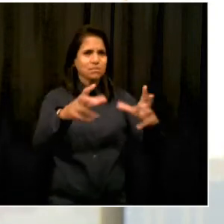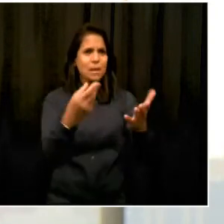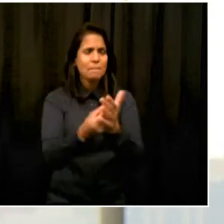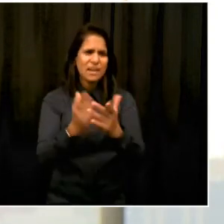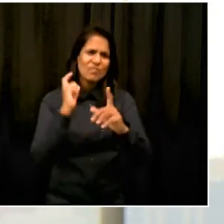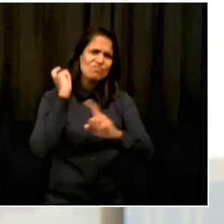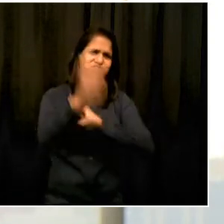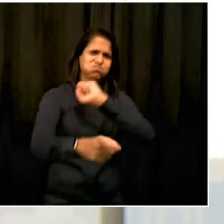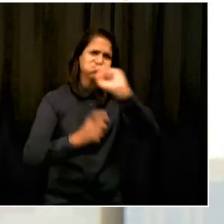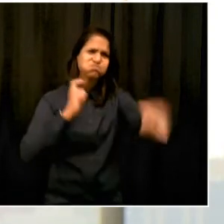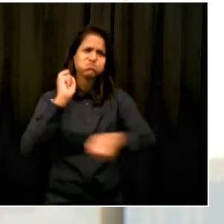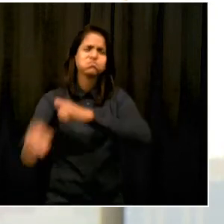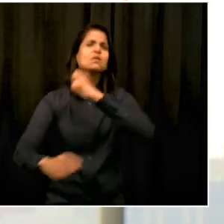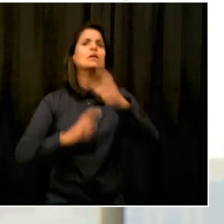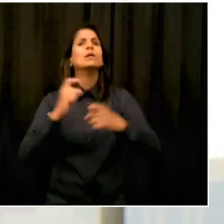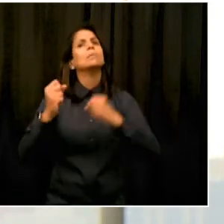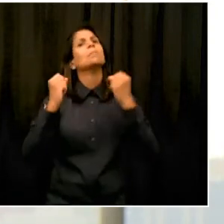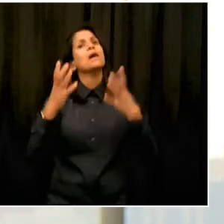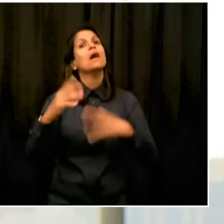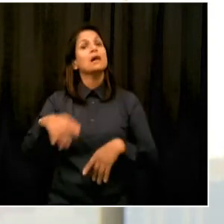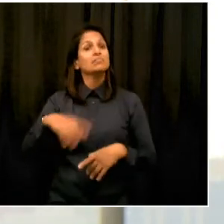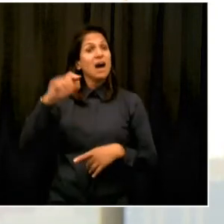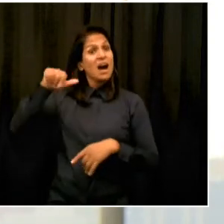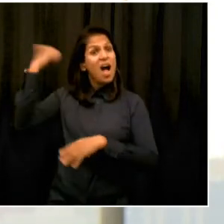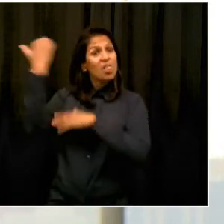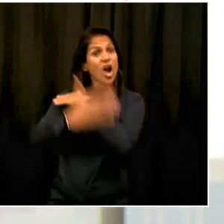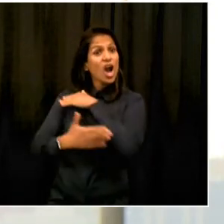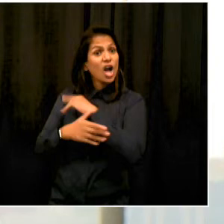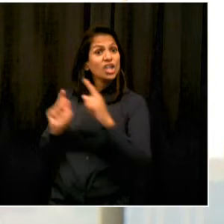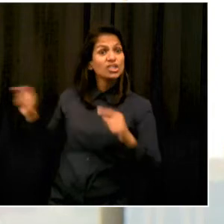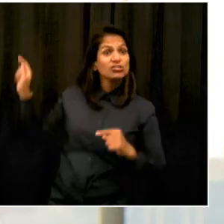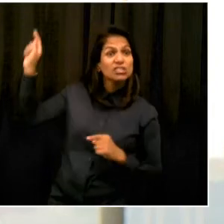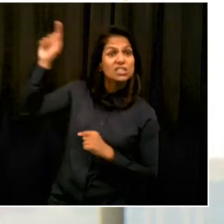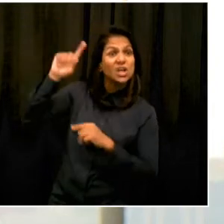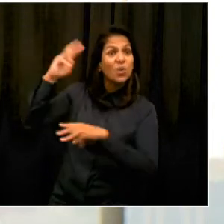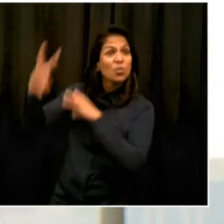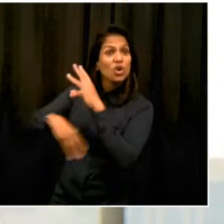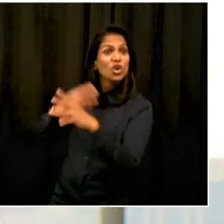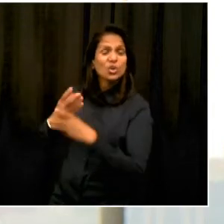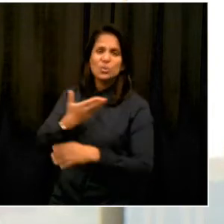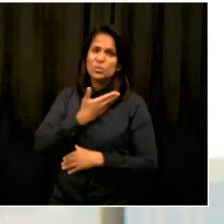thriving universal public health system, and our nation still lacks that.